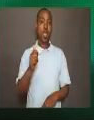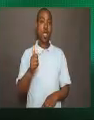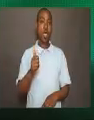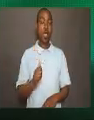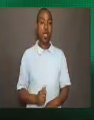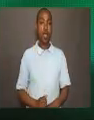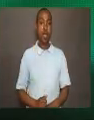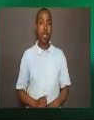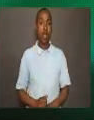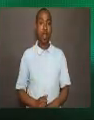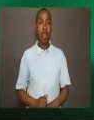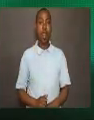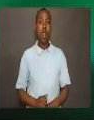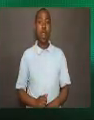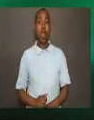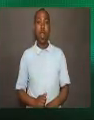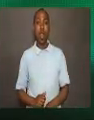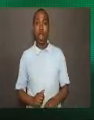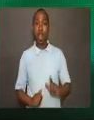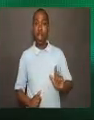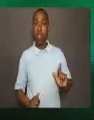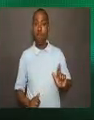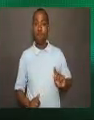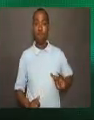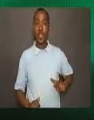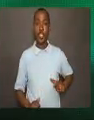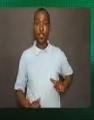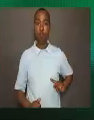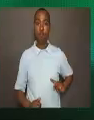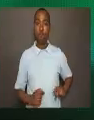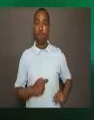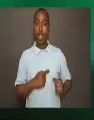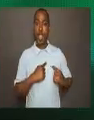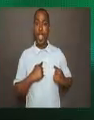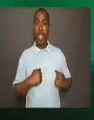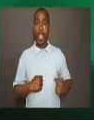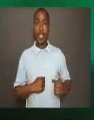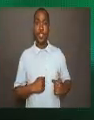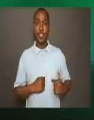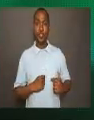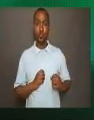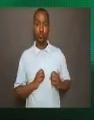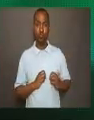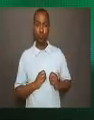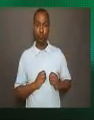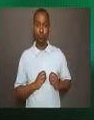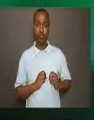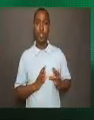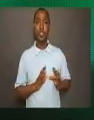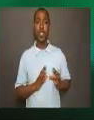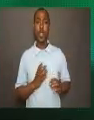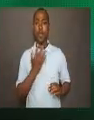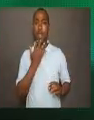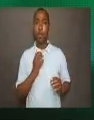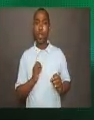The left ventricle of the heart contracts powerfully, which forces the